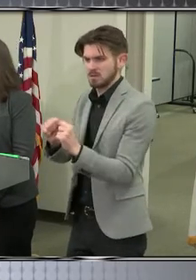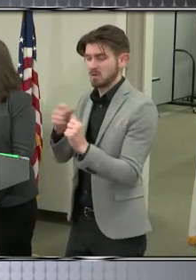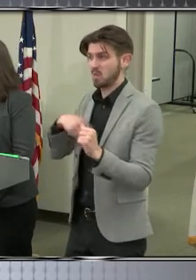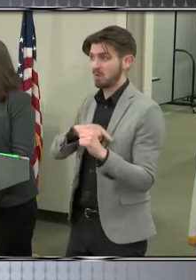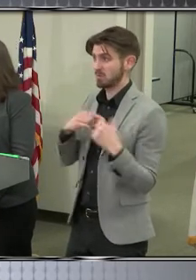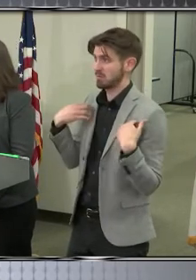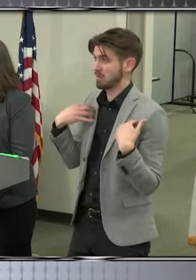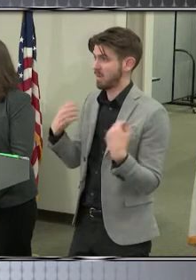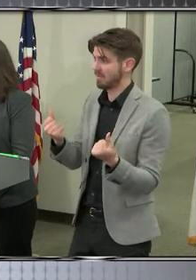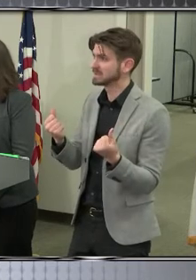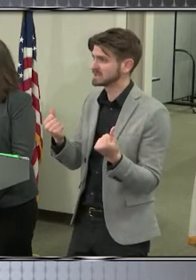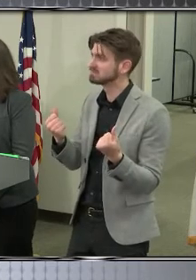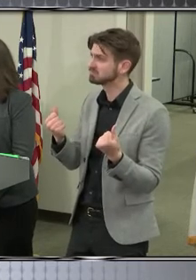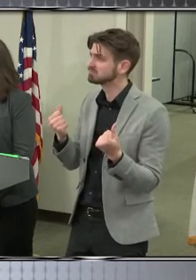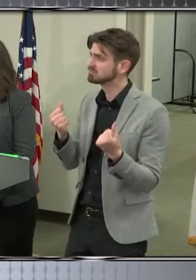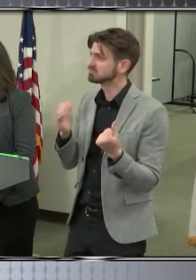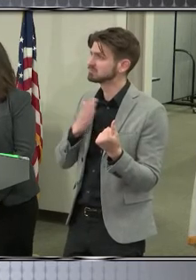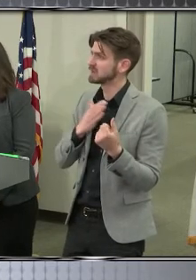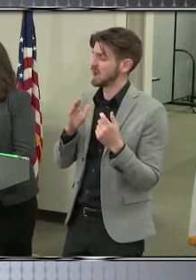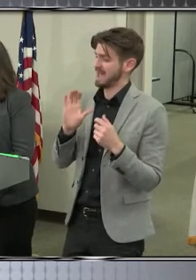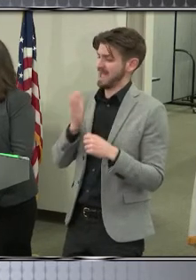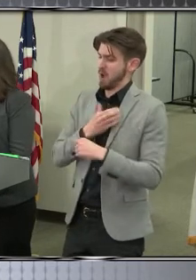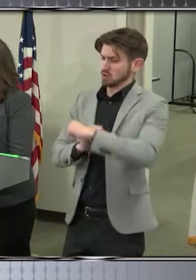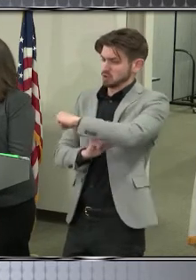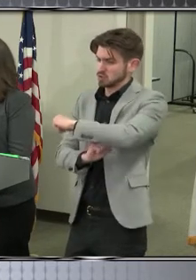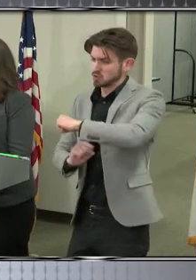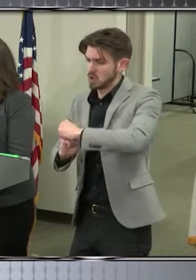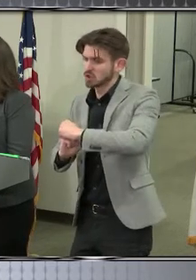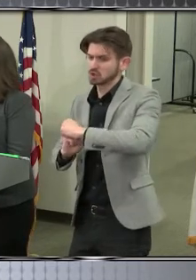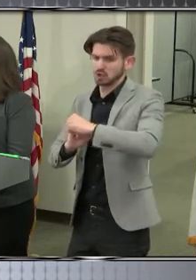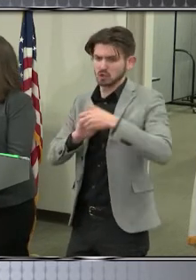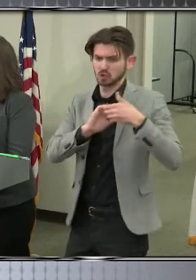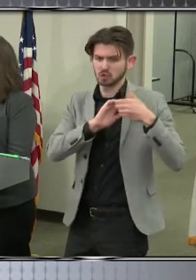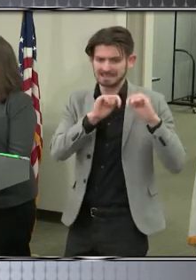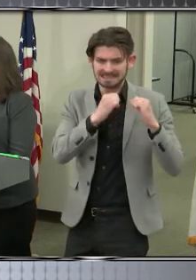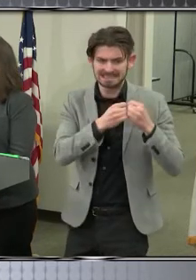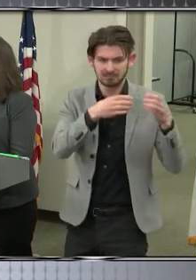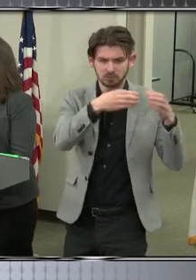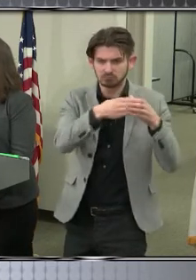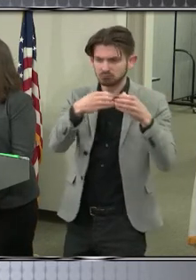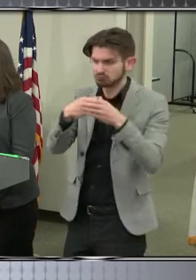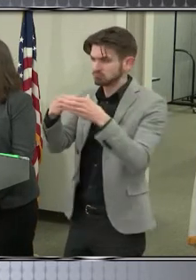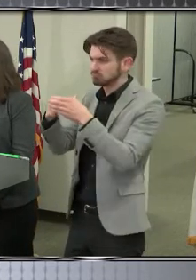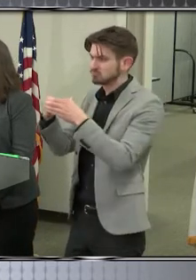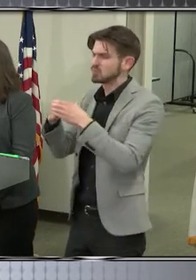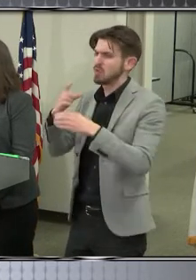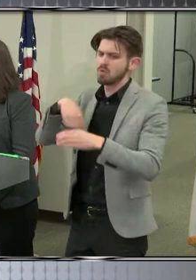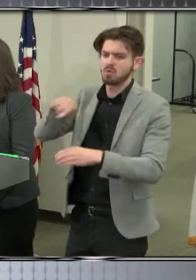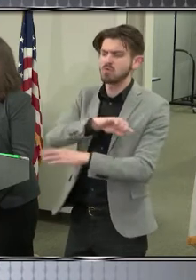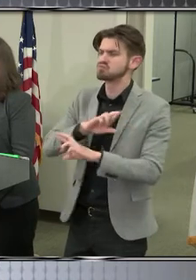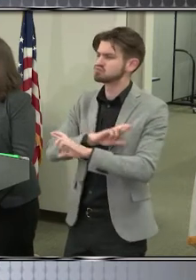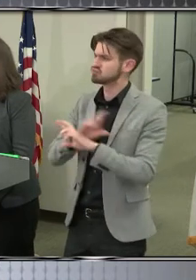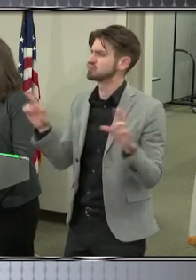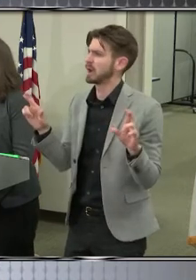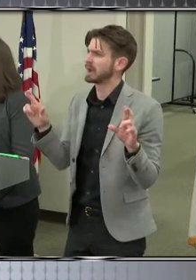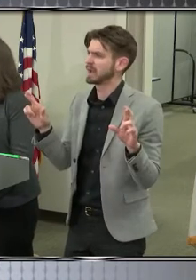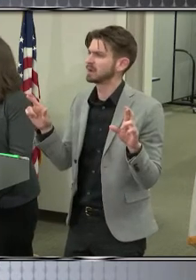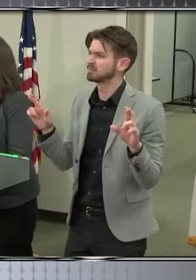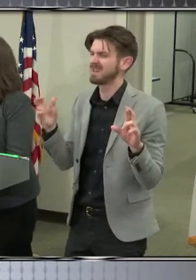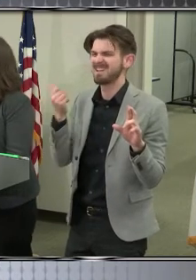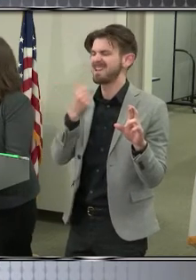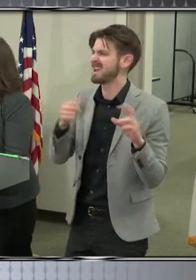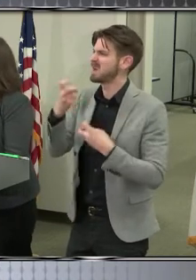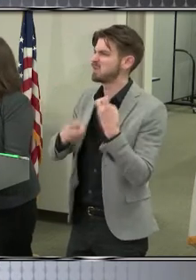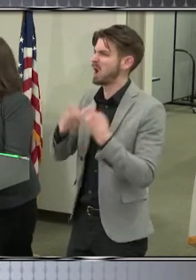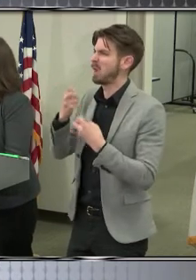a robust response framework with partners who stand ready to address any challenge we may encounter. And I would like to